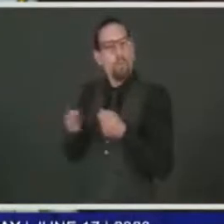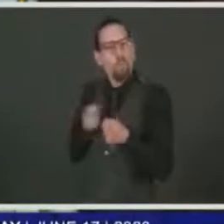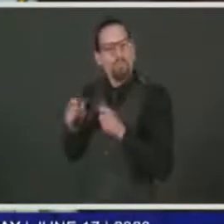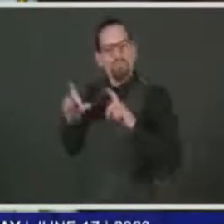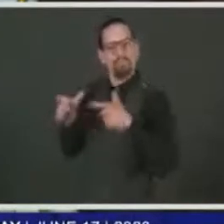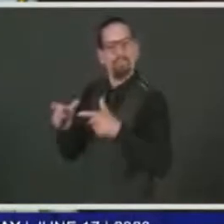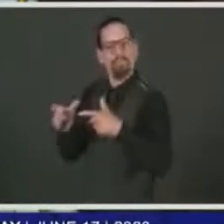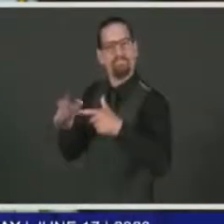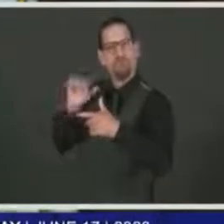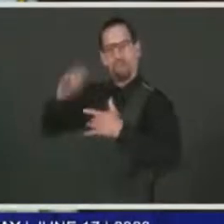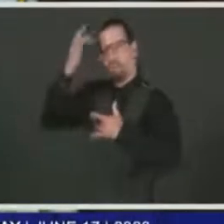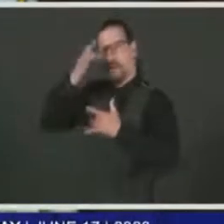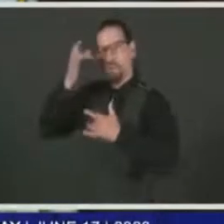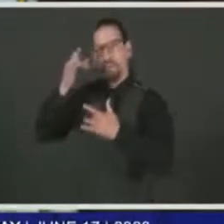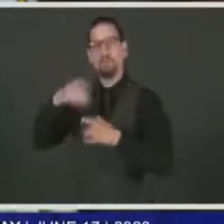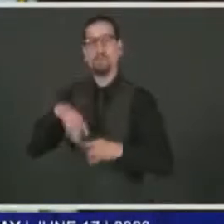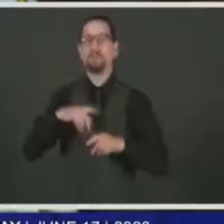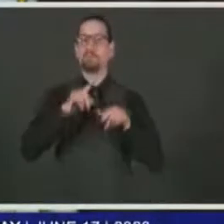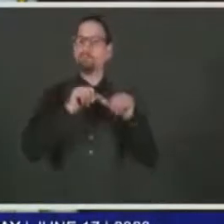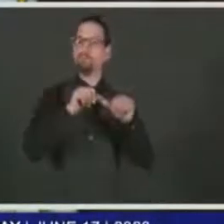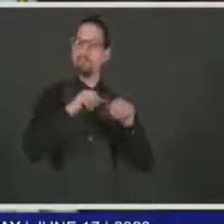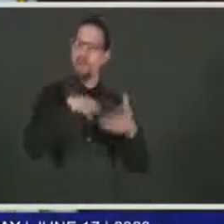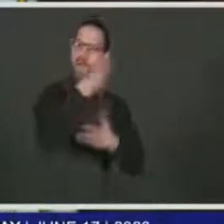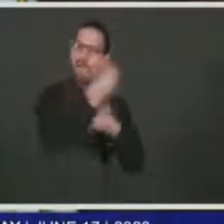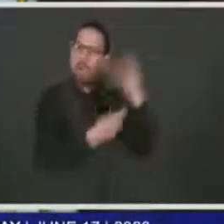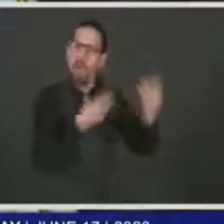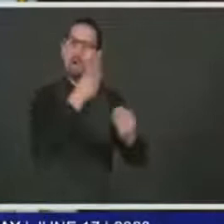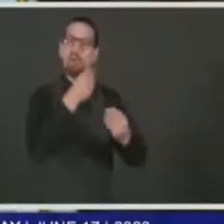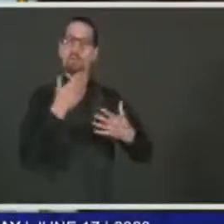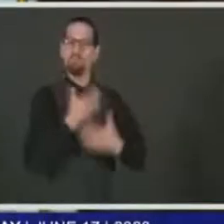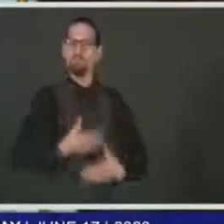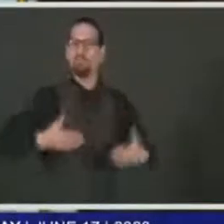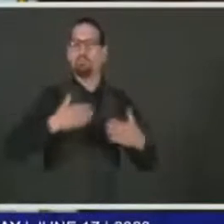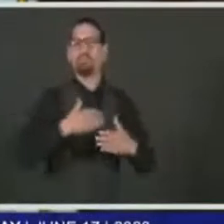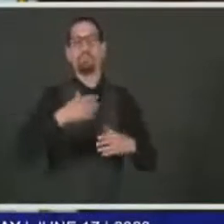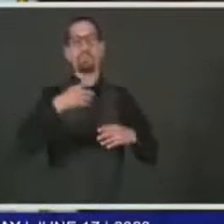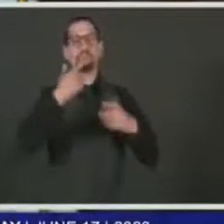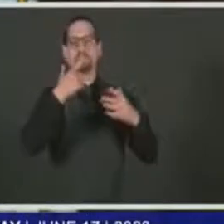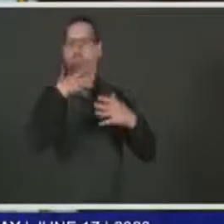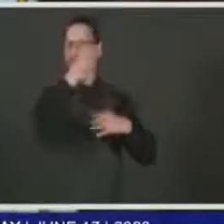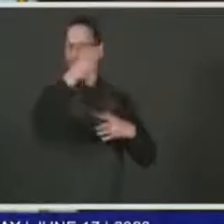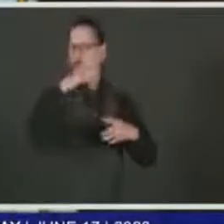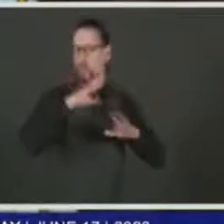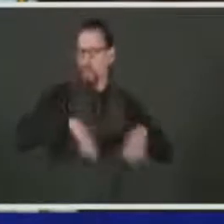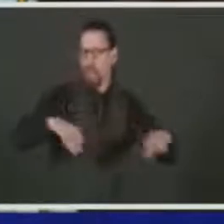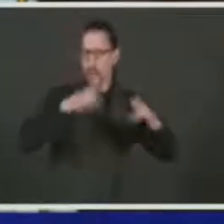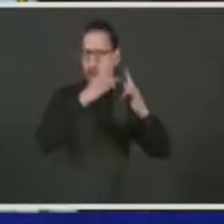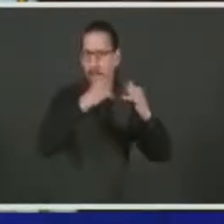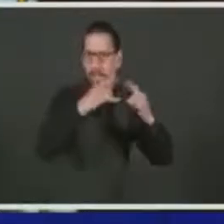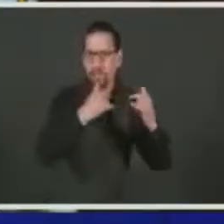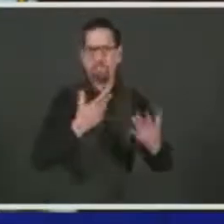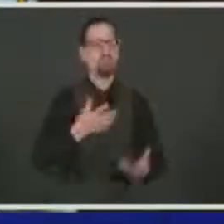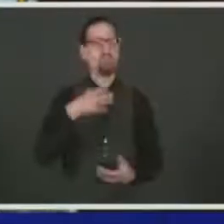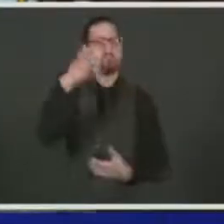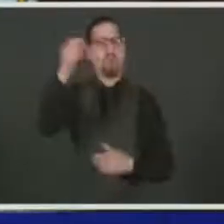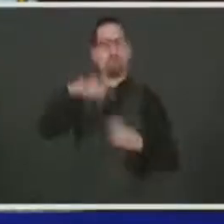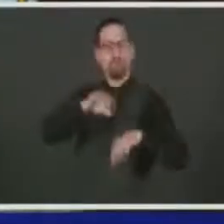out for dinner, confident to send your kids to camp, confident to go back to church or synagogue or mosque, confident